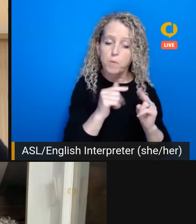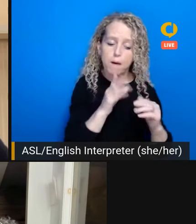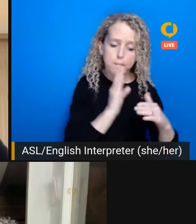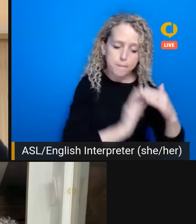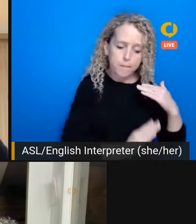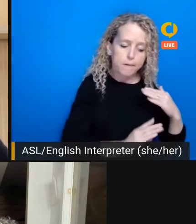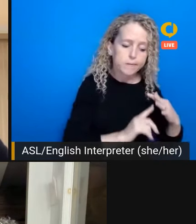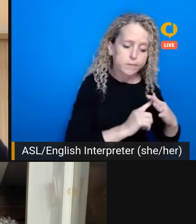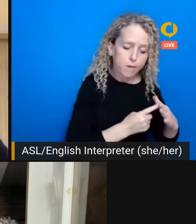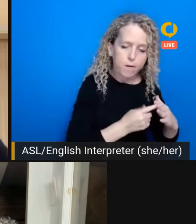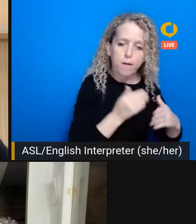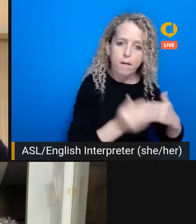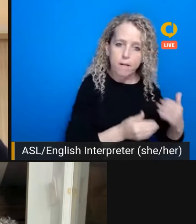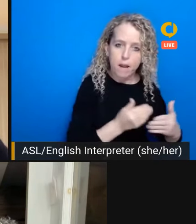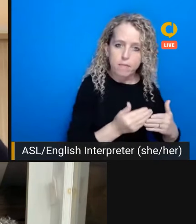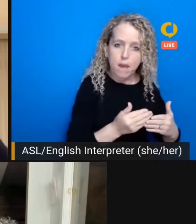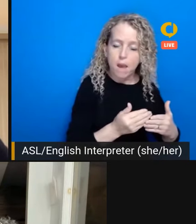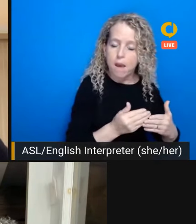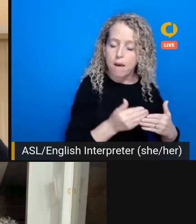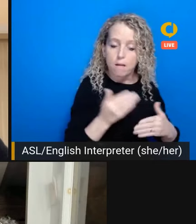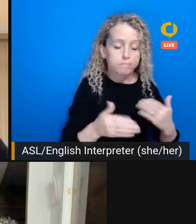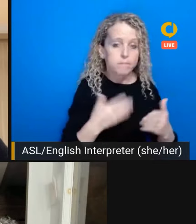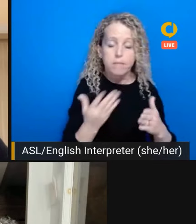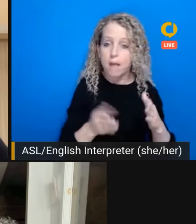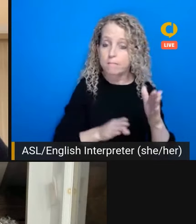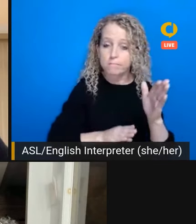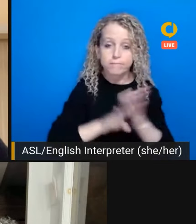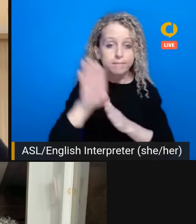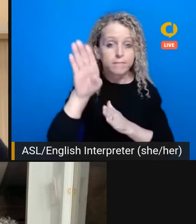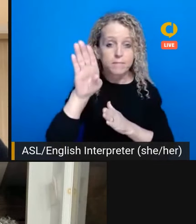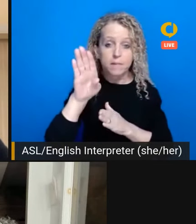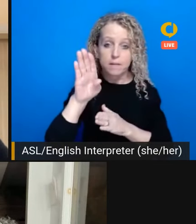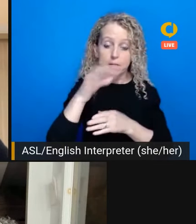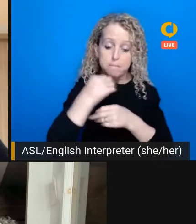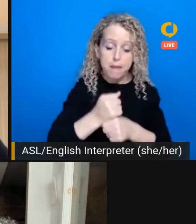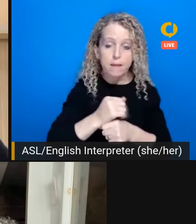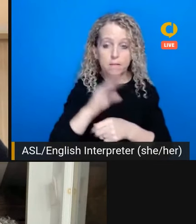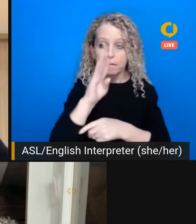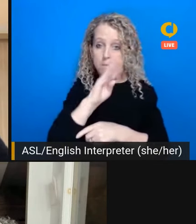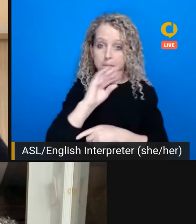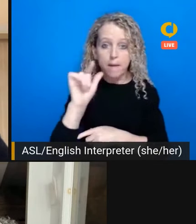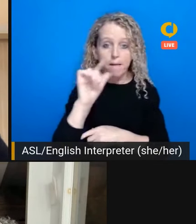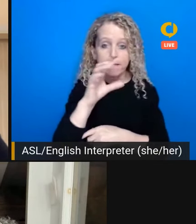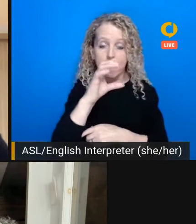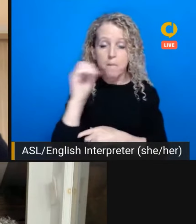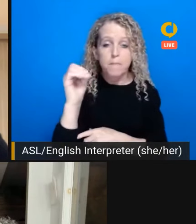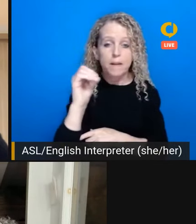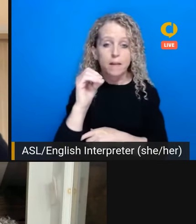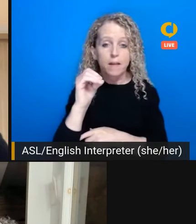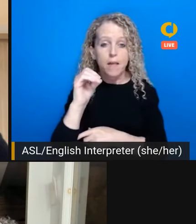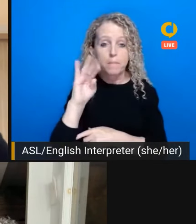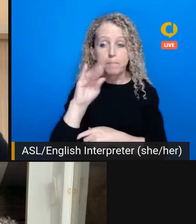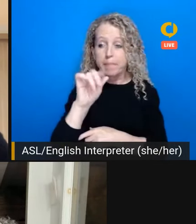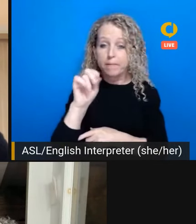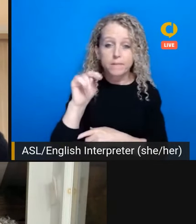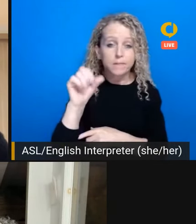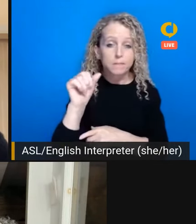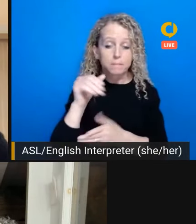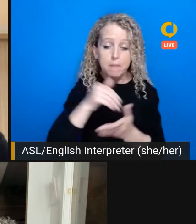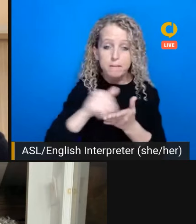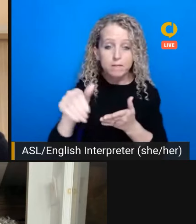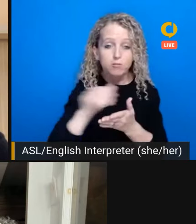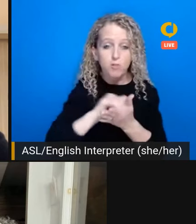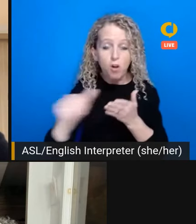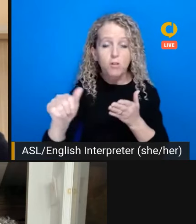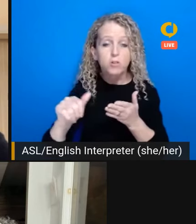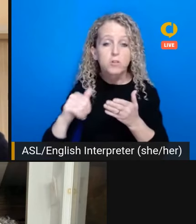the big company that gets bought for $600 million. But the fact is that intergenerational wealth is one of the